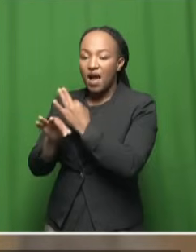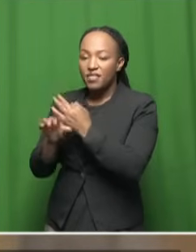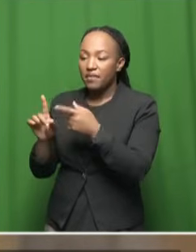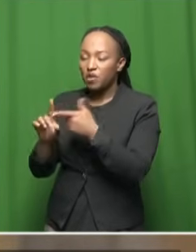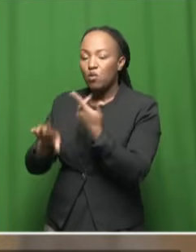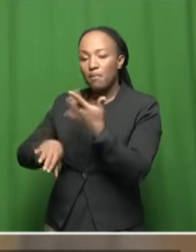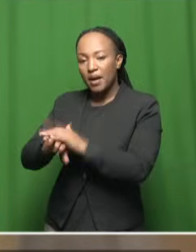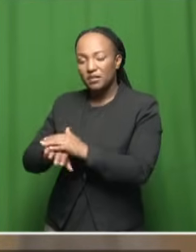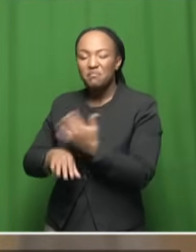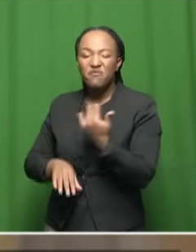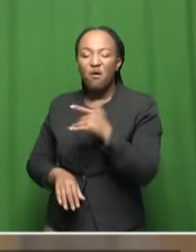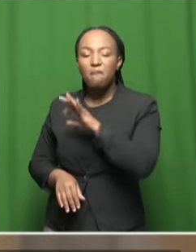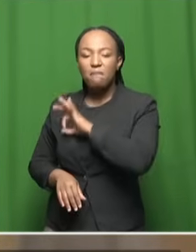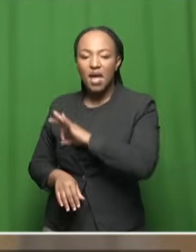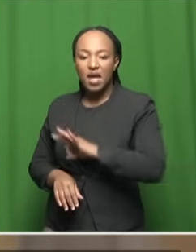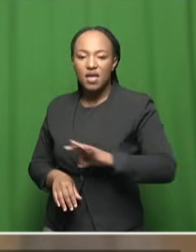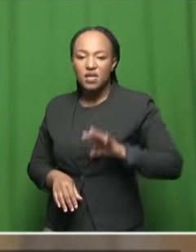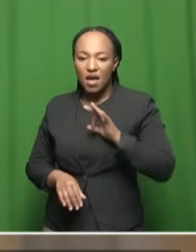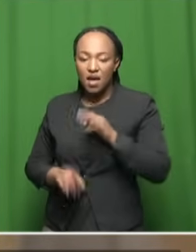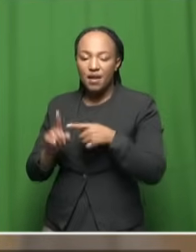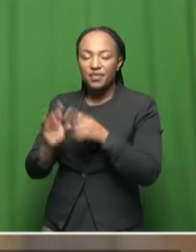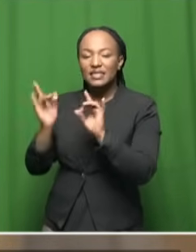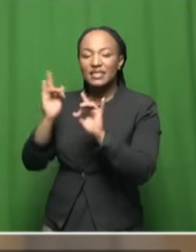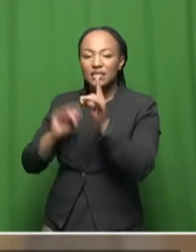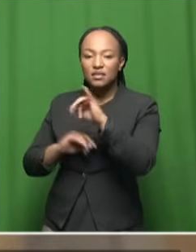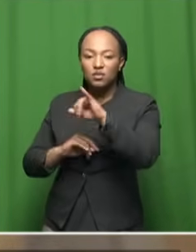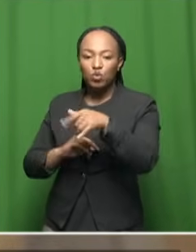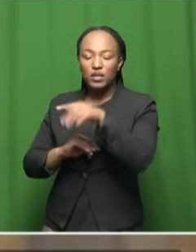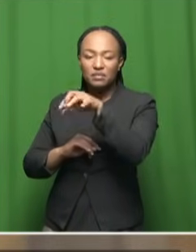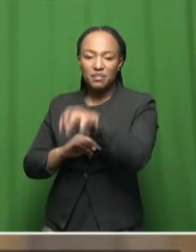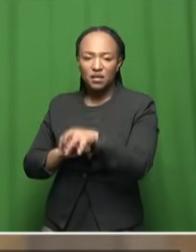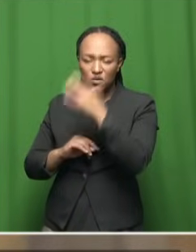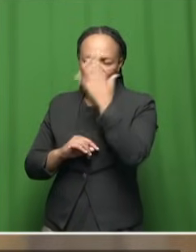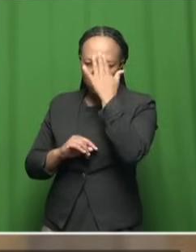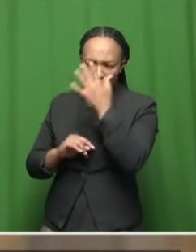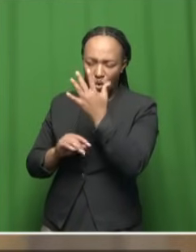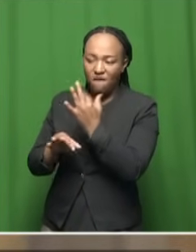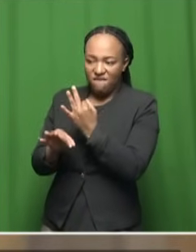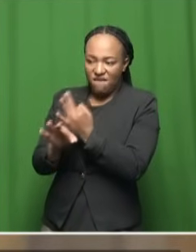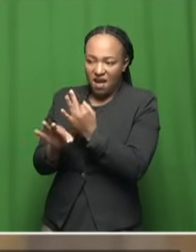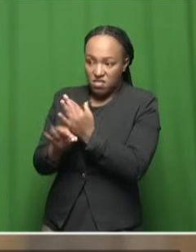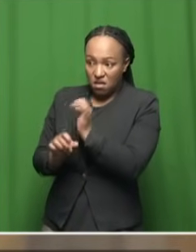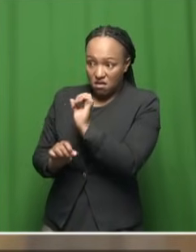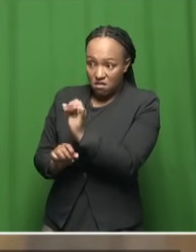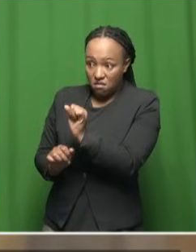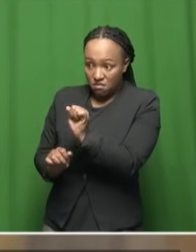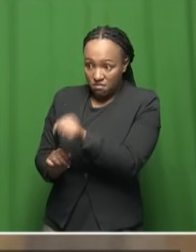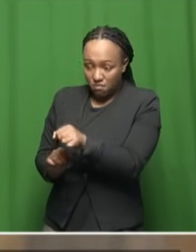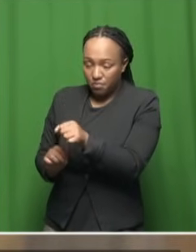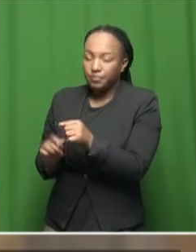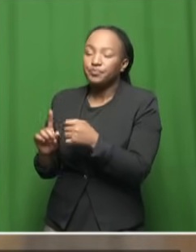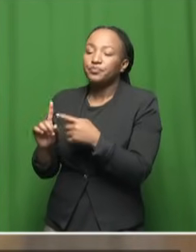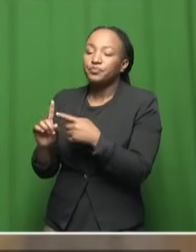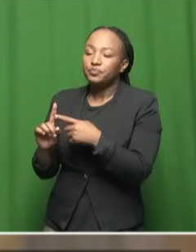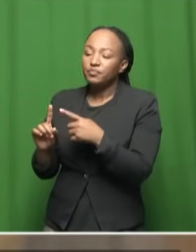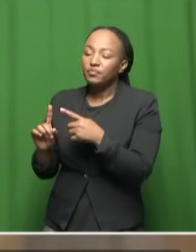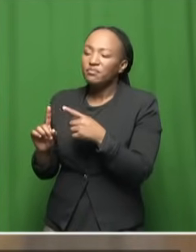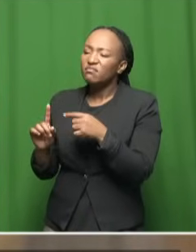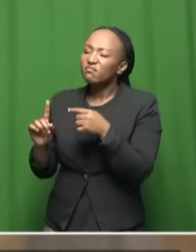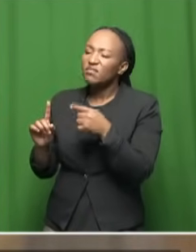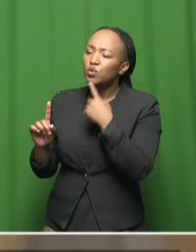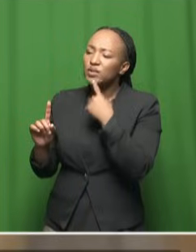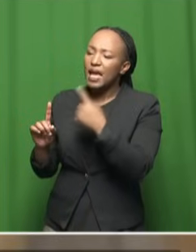mayor of the city of Johannesburg. You know him as a father. What would you say is the legacy that